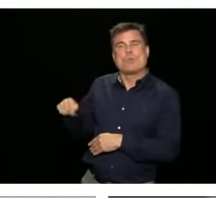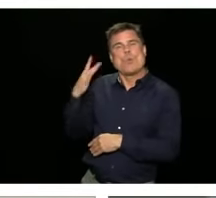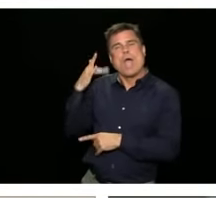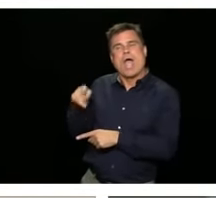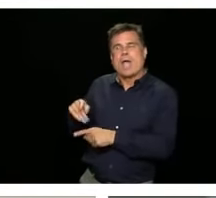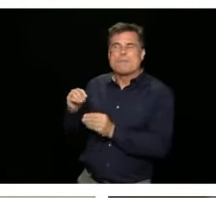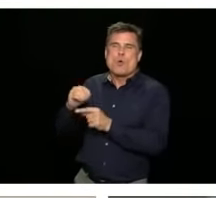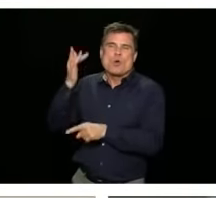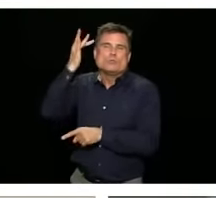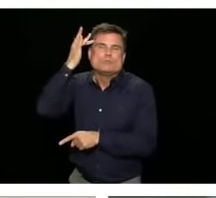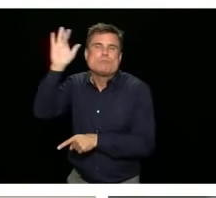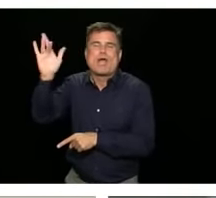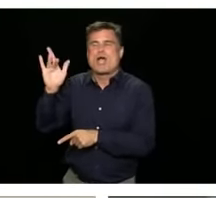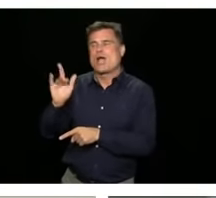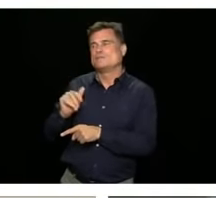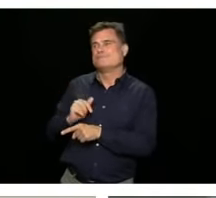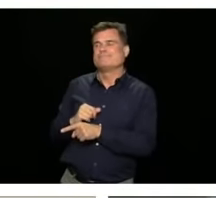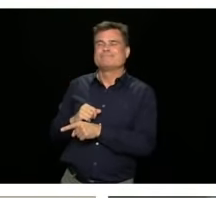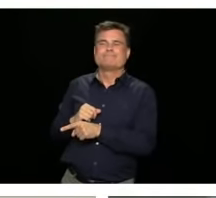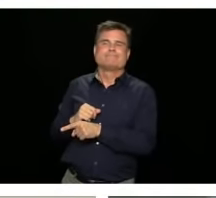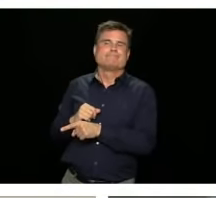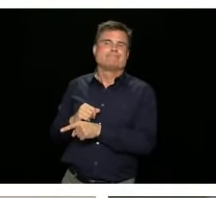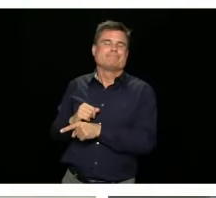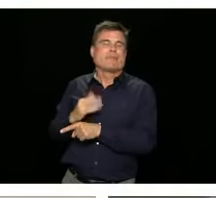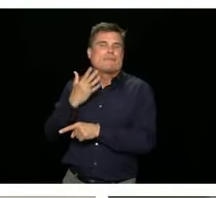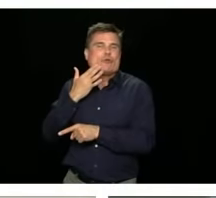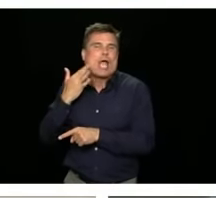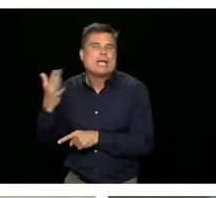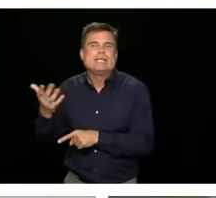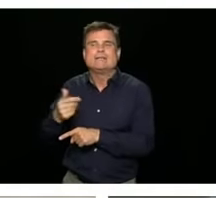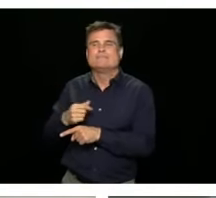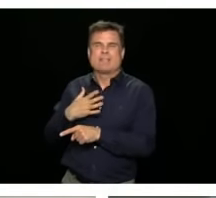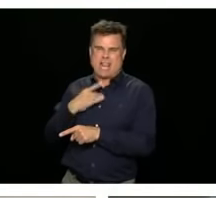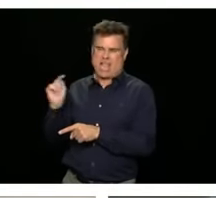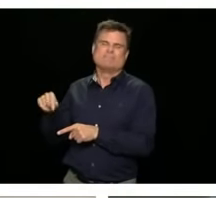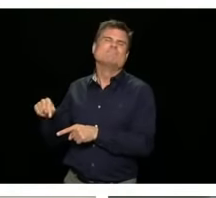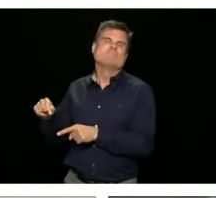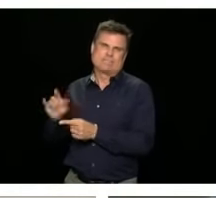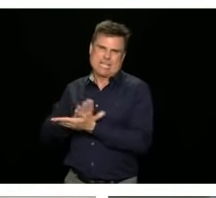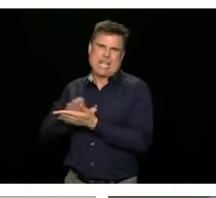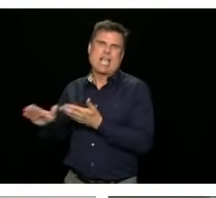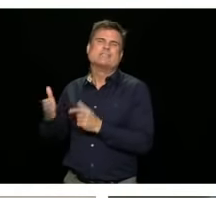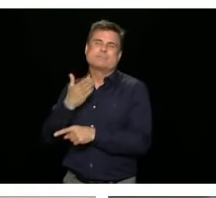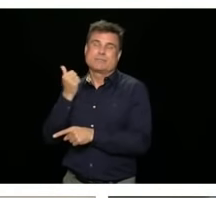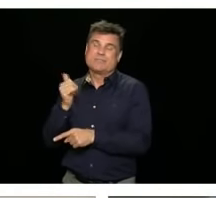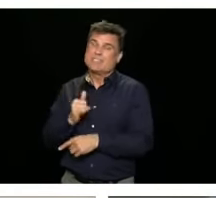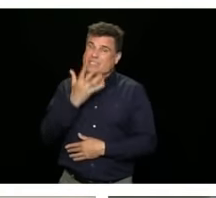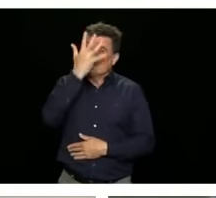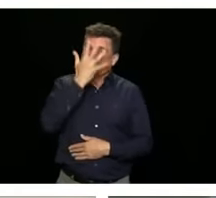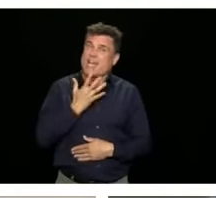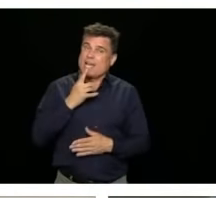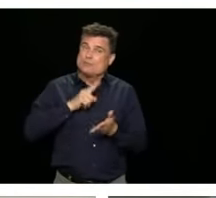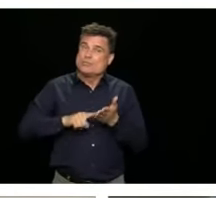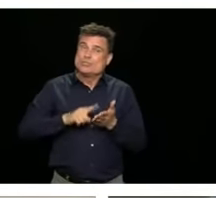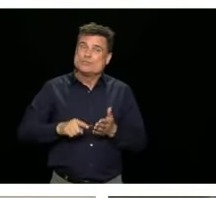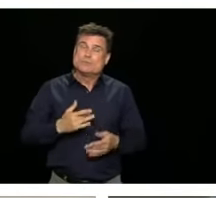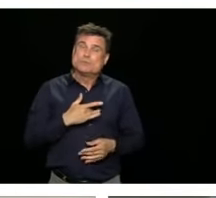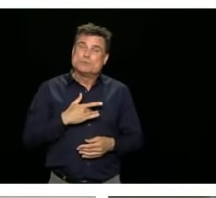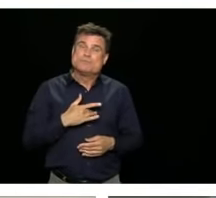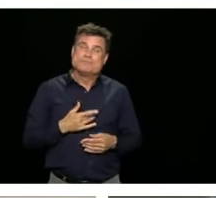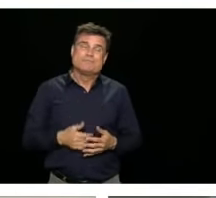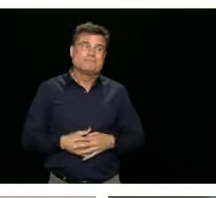important. Thank you. And as well, P.S. Kalan? Yeah, I just wanted to, you know, the